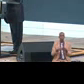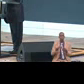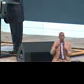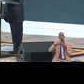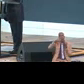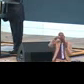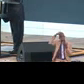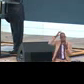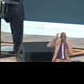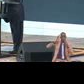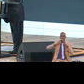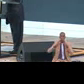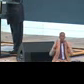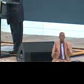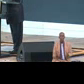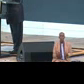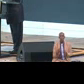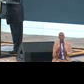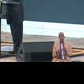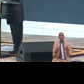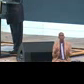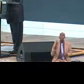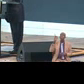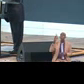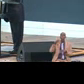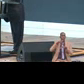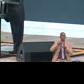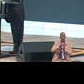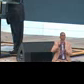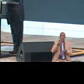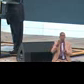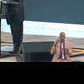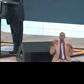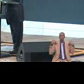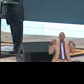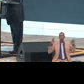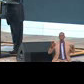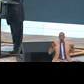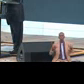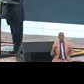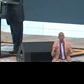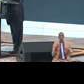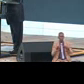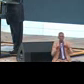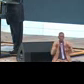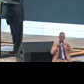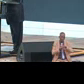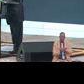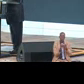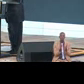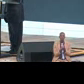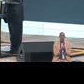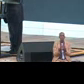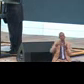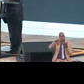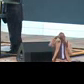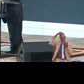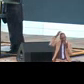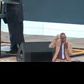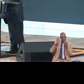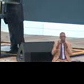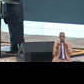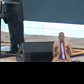den, and God sent an angel to come to that lion's den with